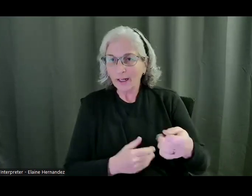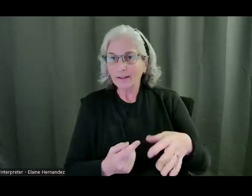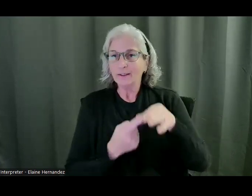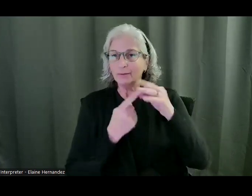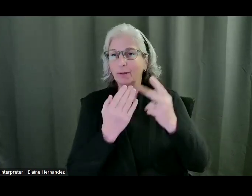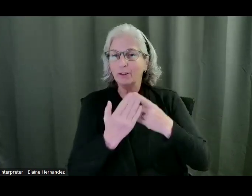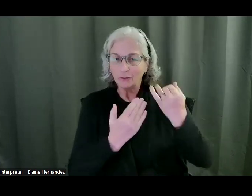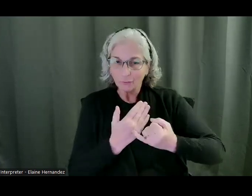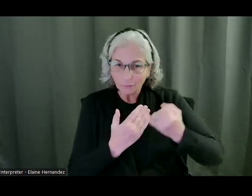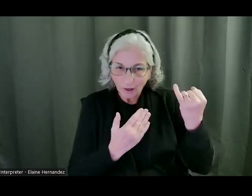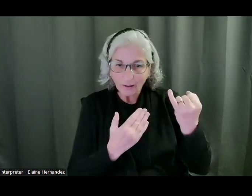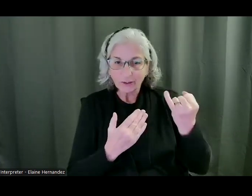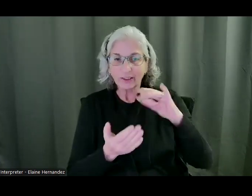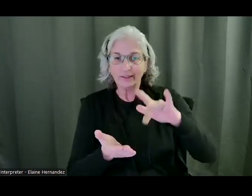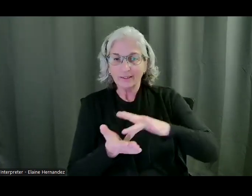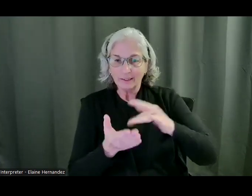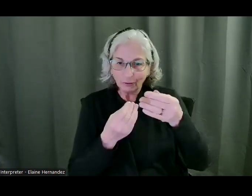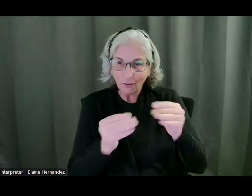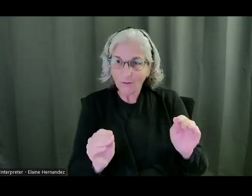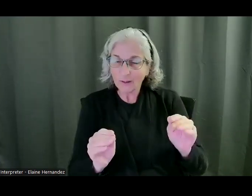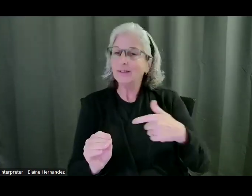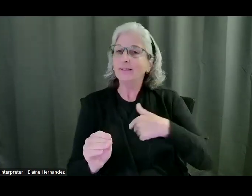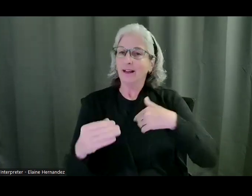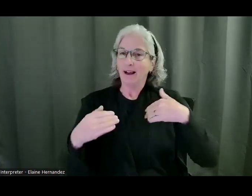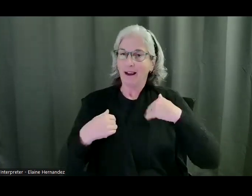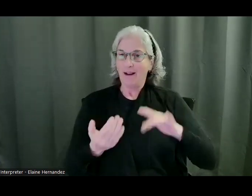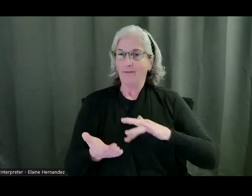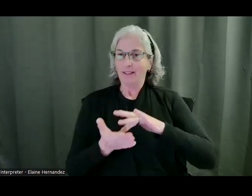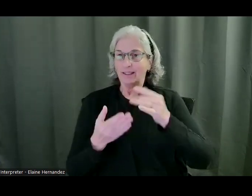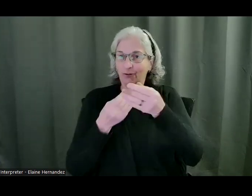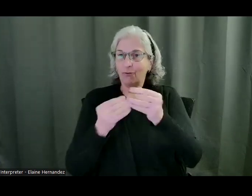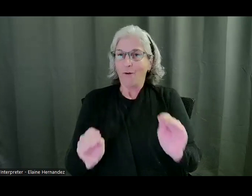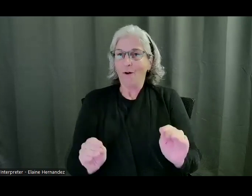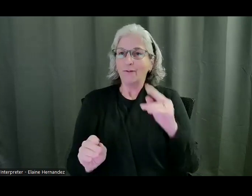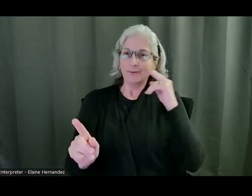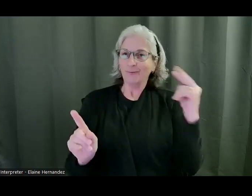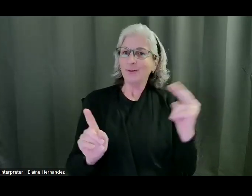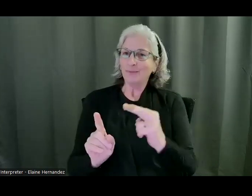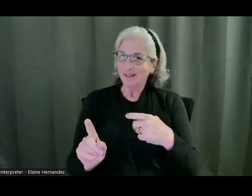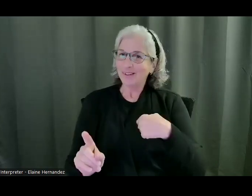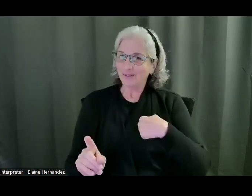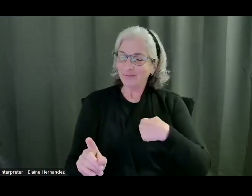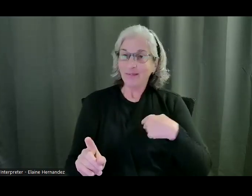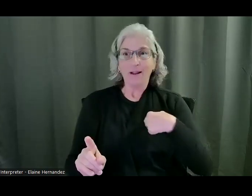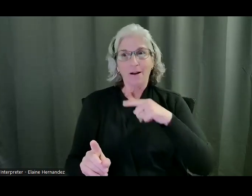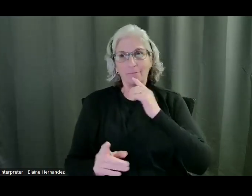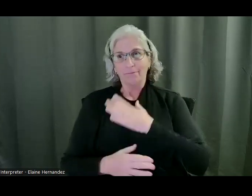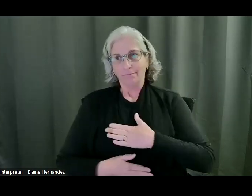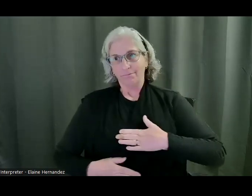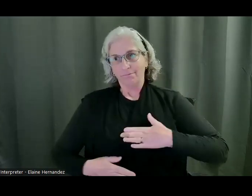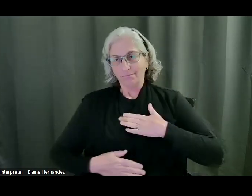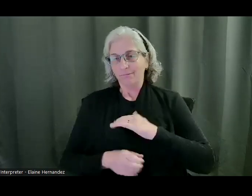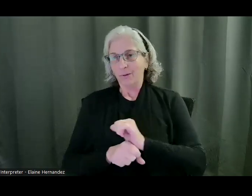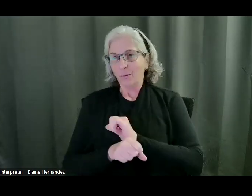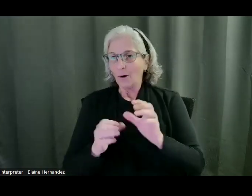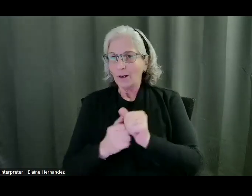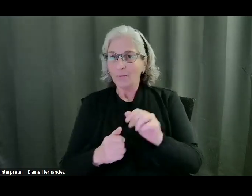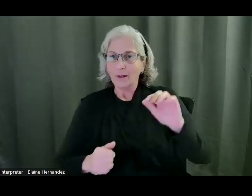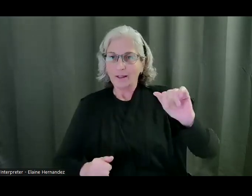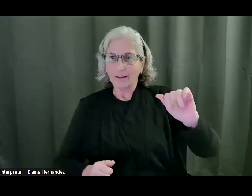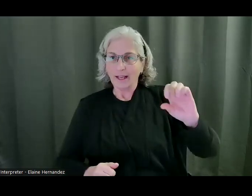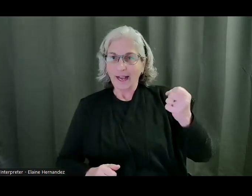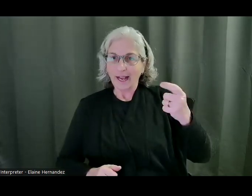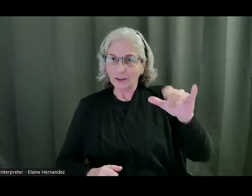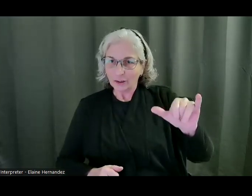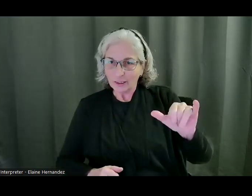the central office perspective and have so appreciated working with Ashley, Sherrina, Naomi, and the rest of the team